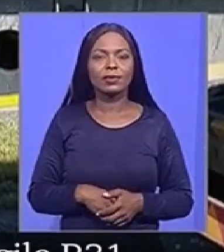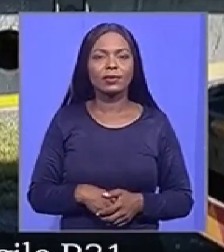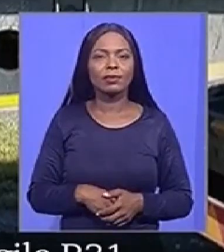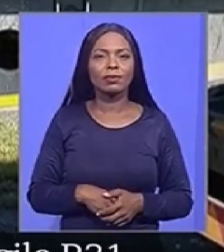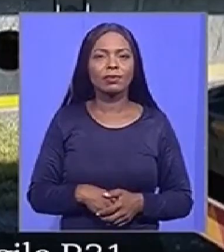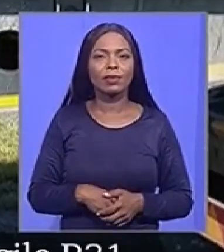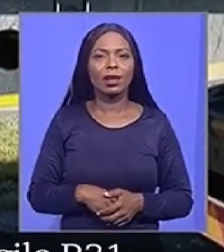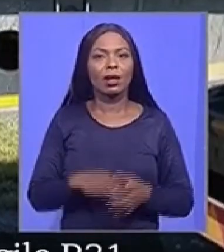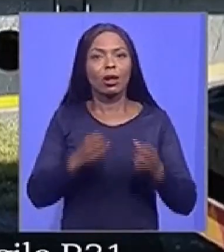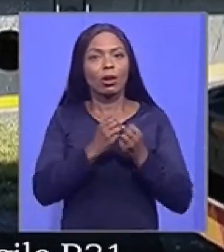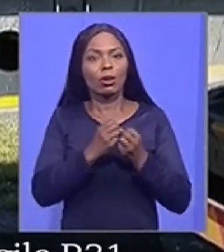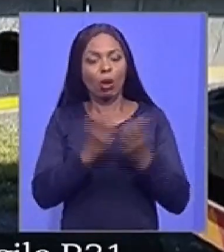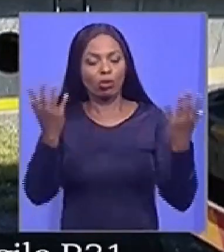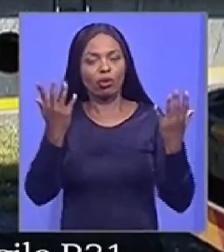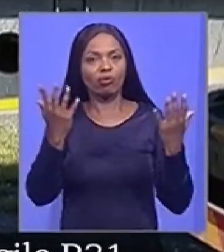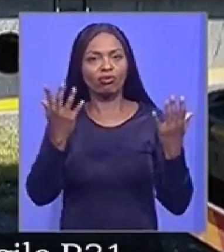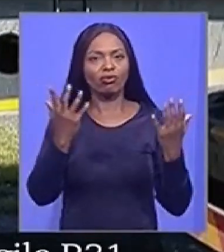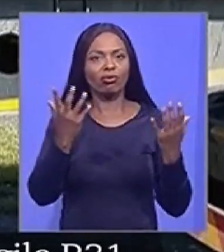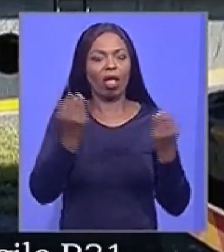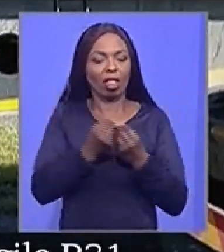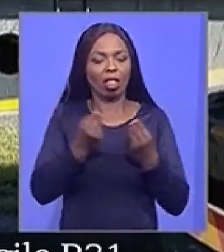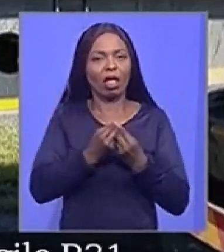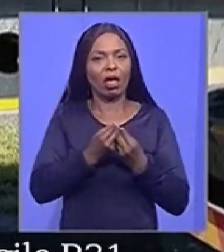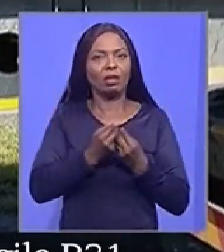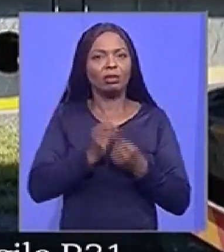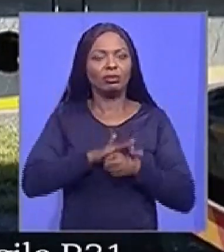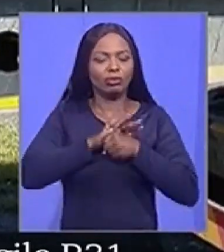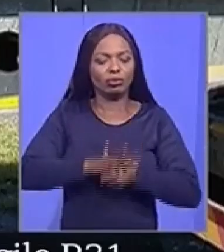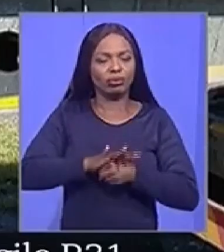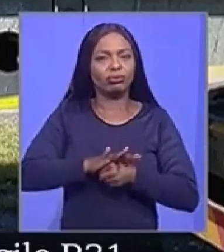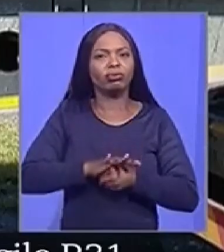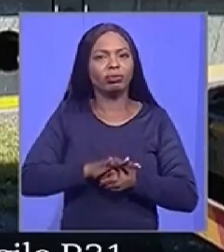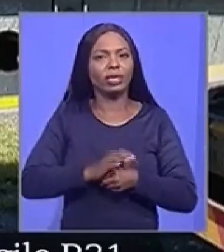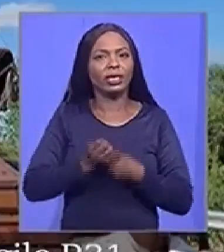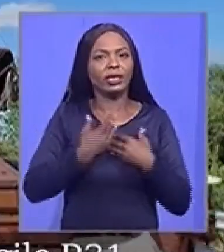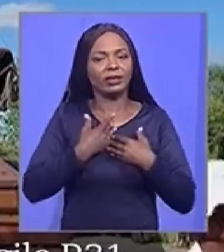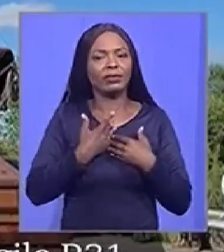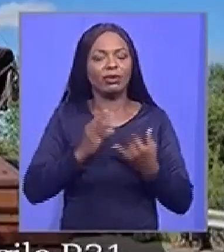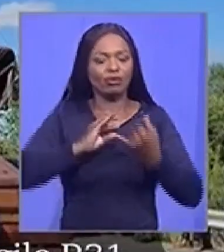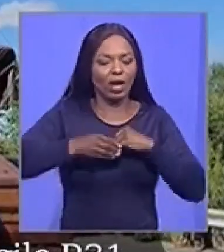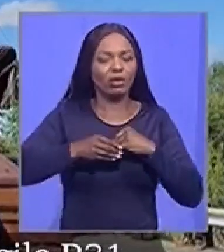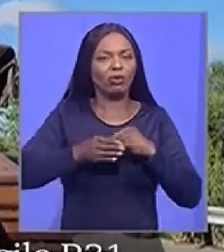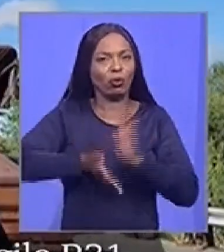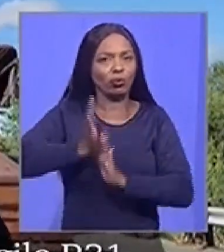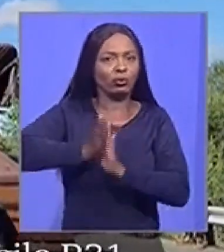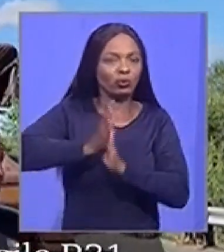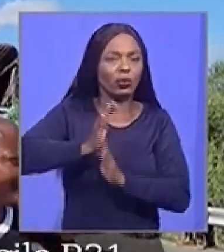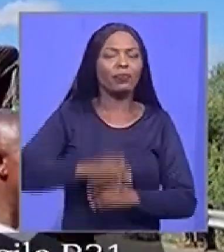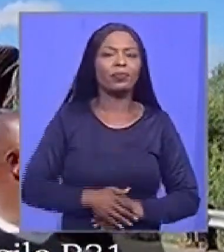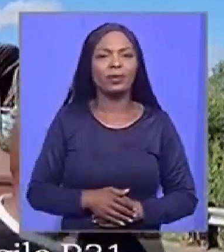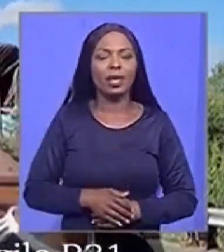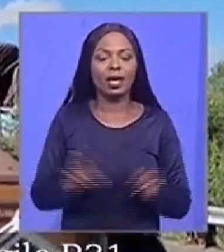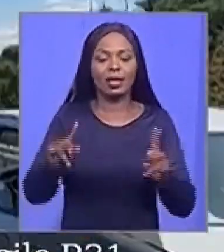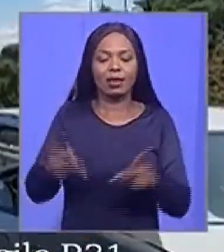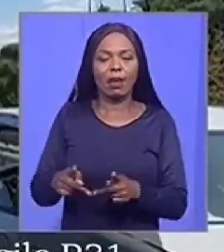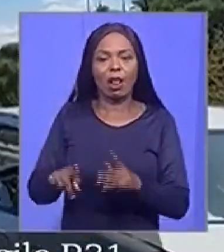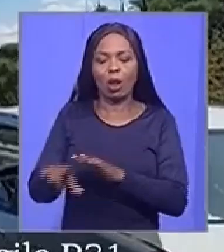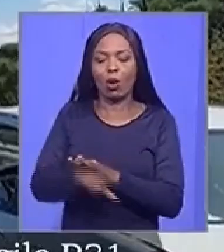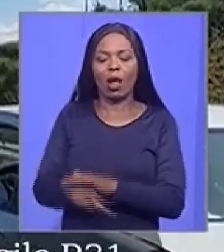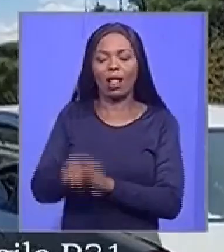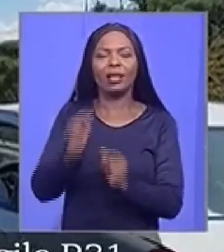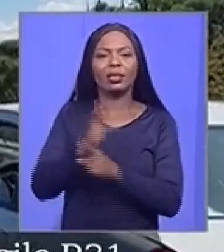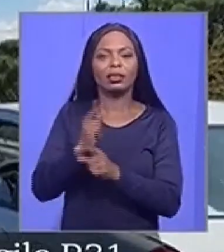put a lot of pressure on us and we have to try and make up for lost times. Kimberley Local Taxi Association e re ha